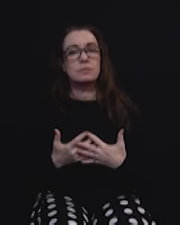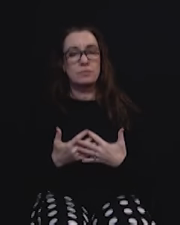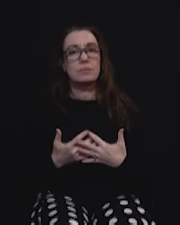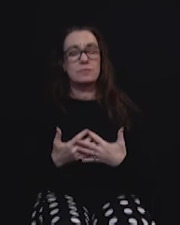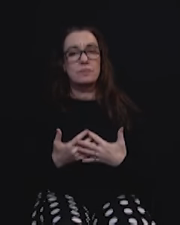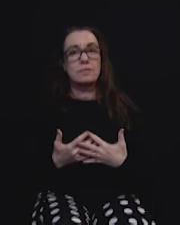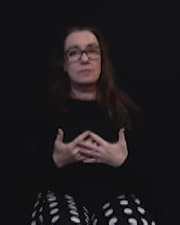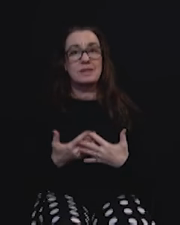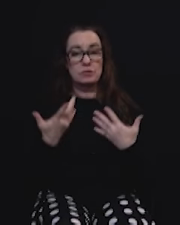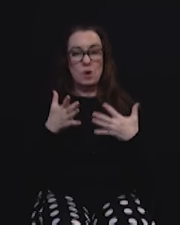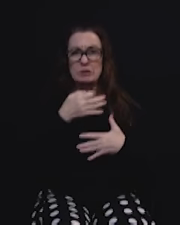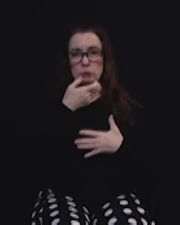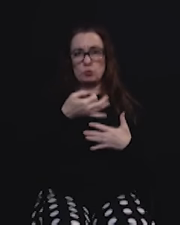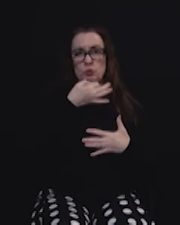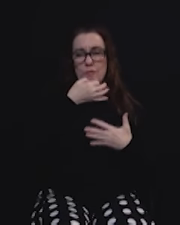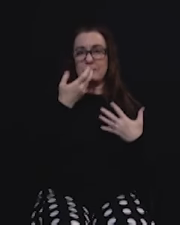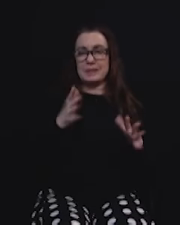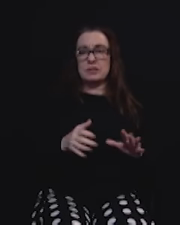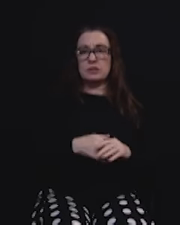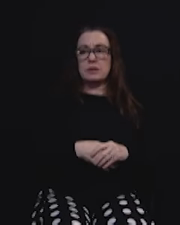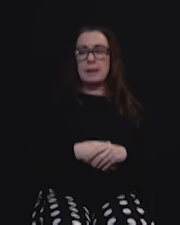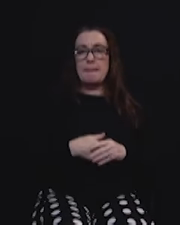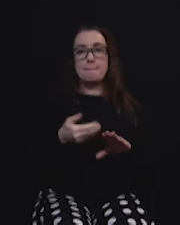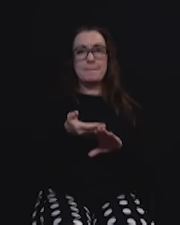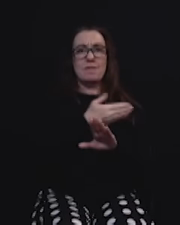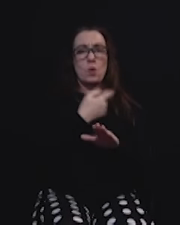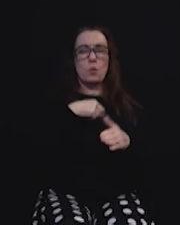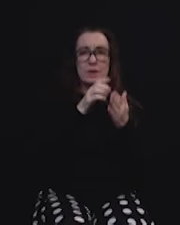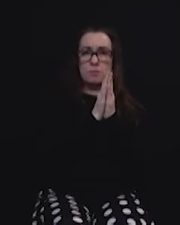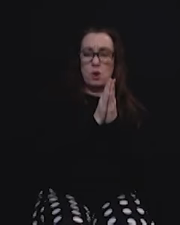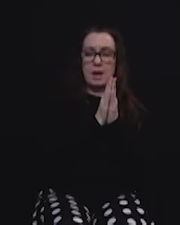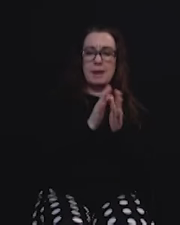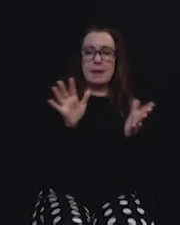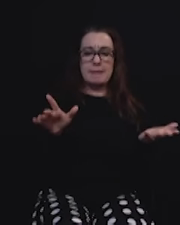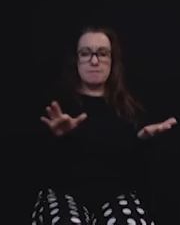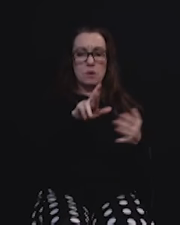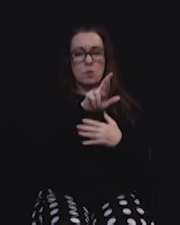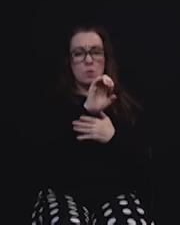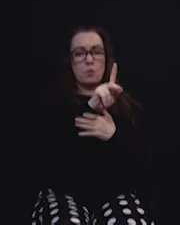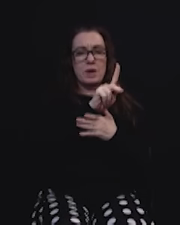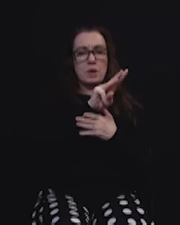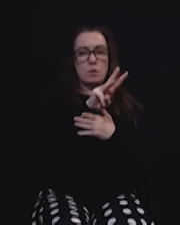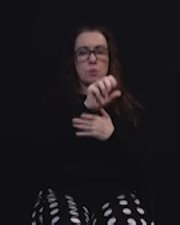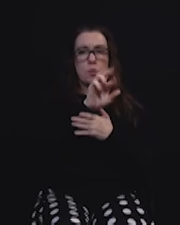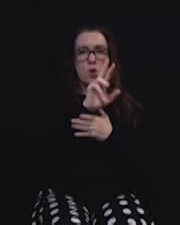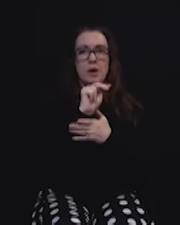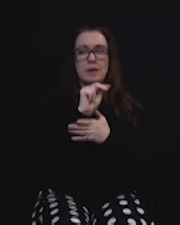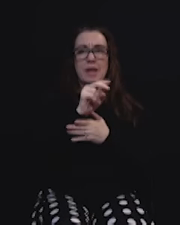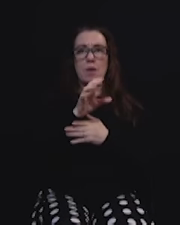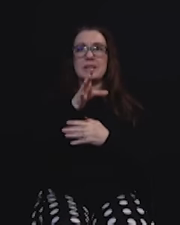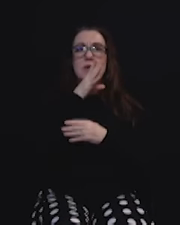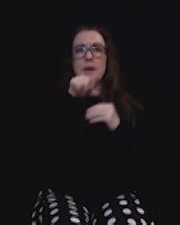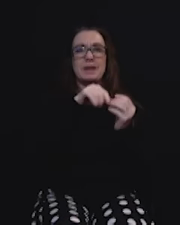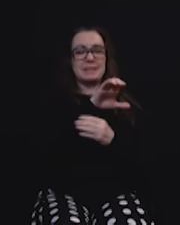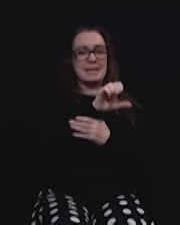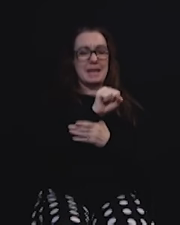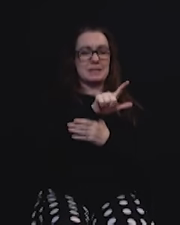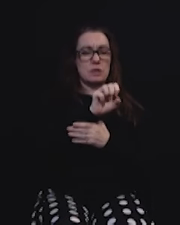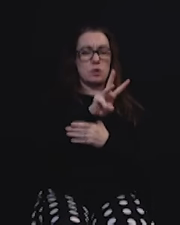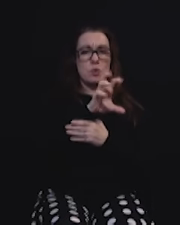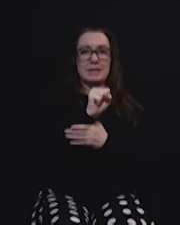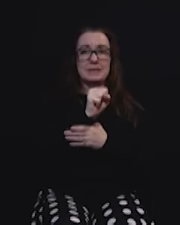So as I wrap up here, before we pray, Rick Warren, he was riffing on C.S. Lewis one time, and he said,